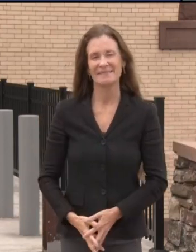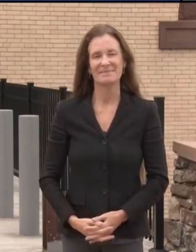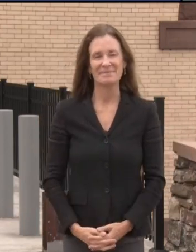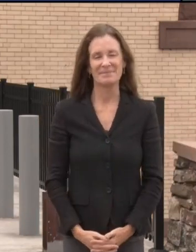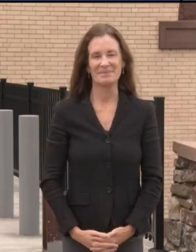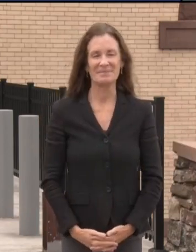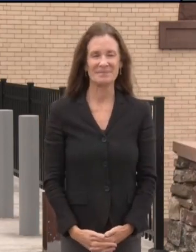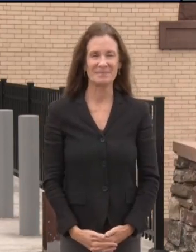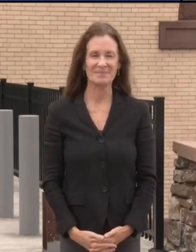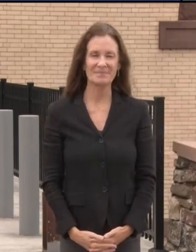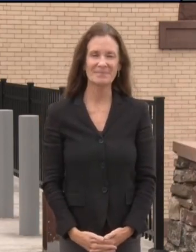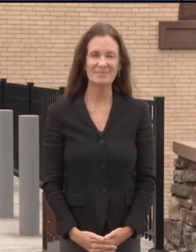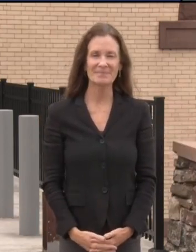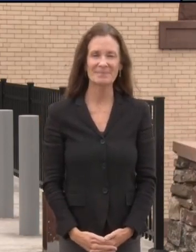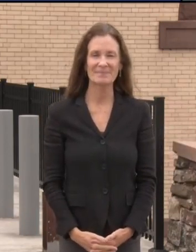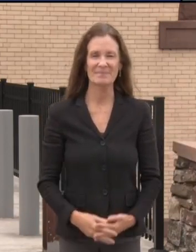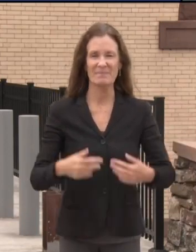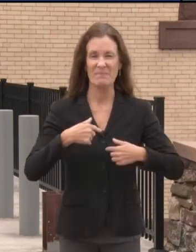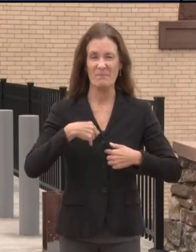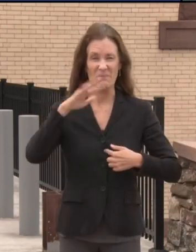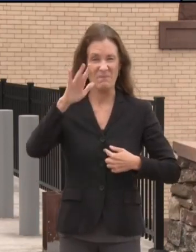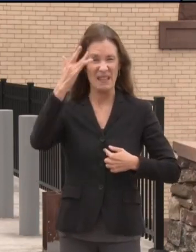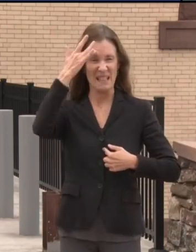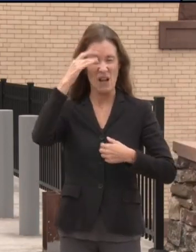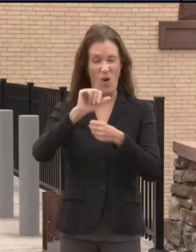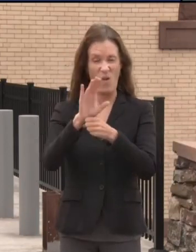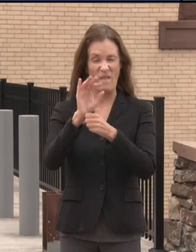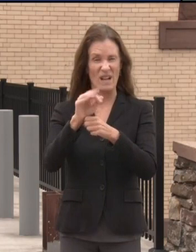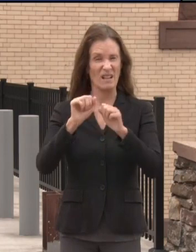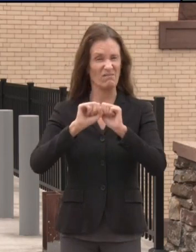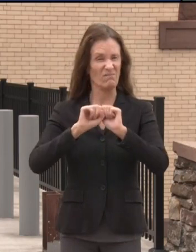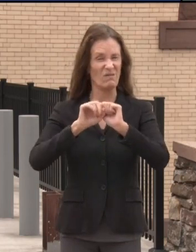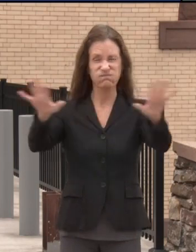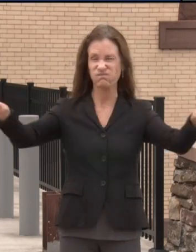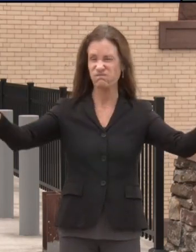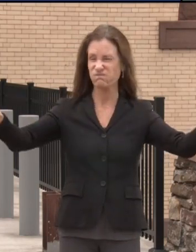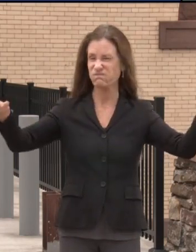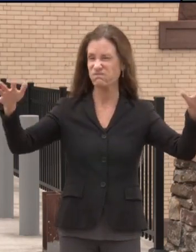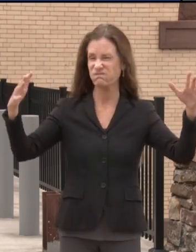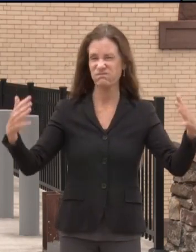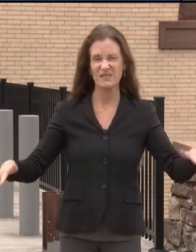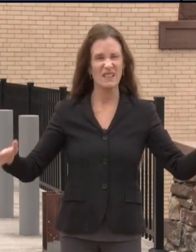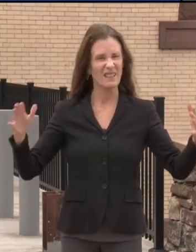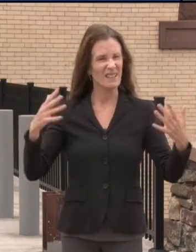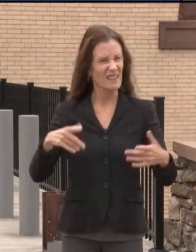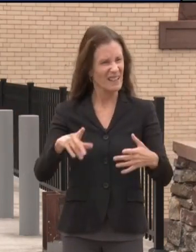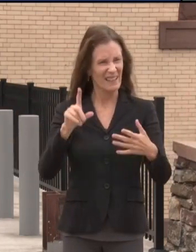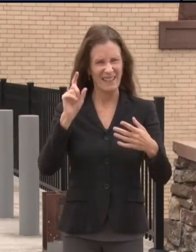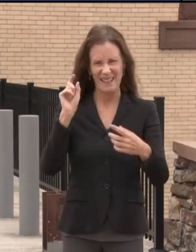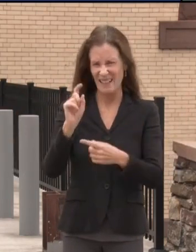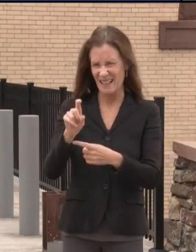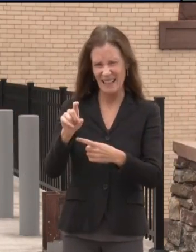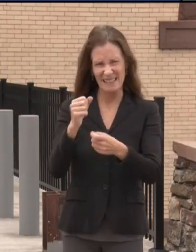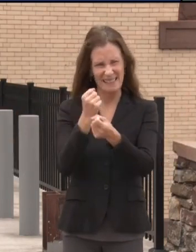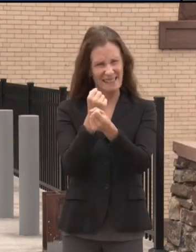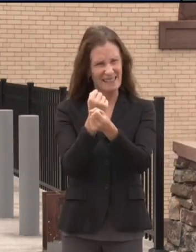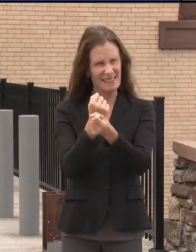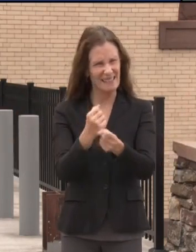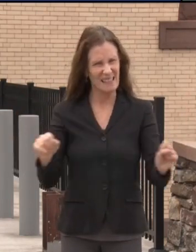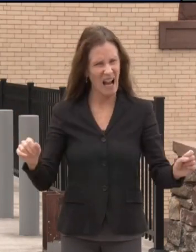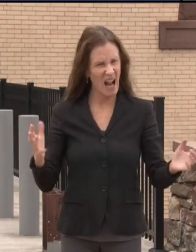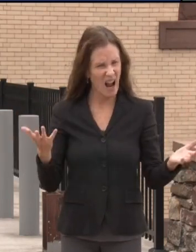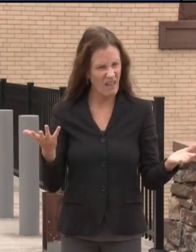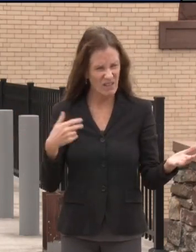The pandemic has highlighted the ways in which our safety nets were not and currently are not sufficient for providing the security